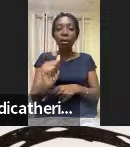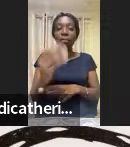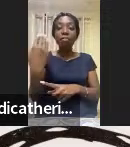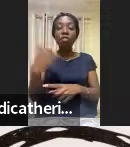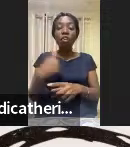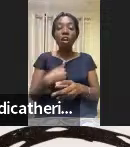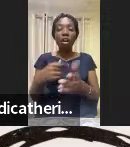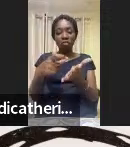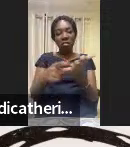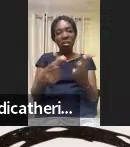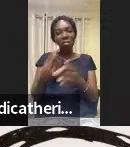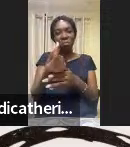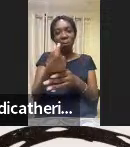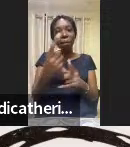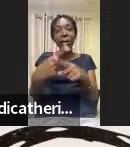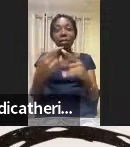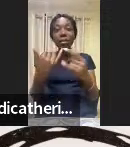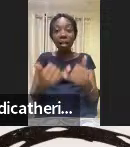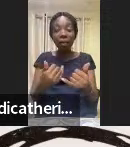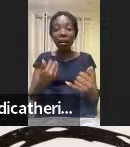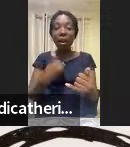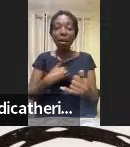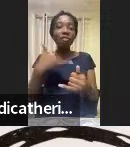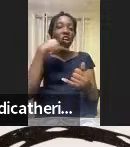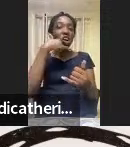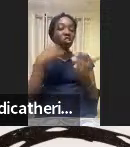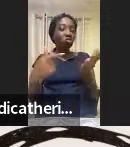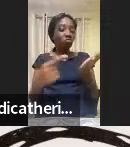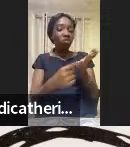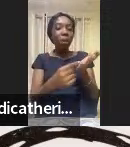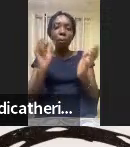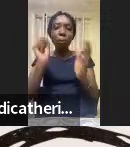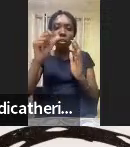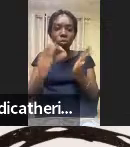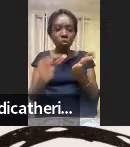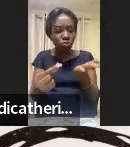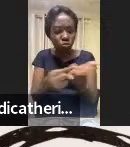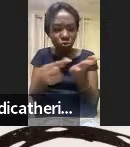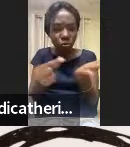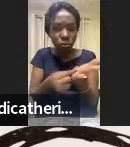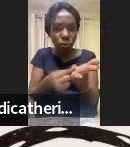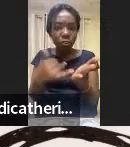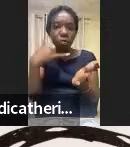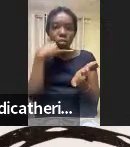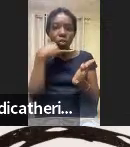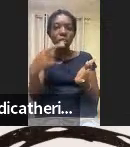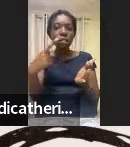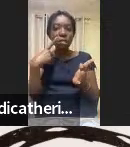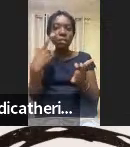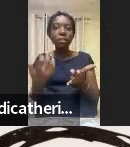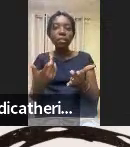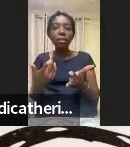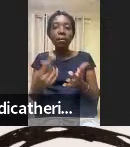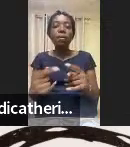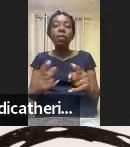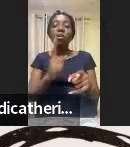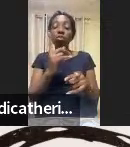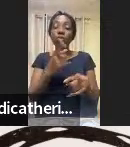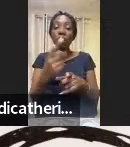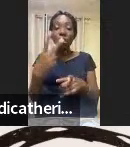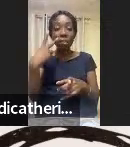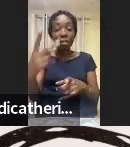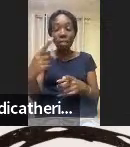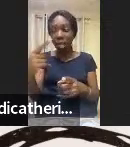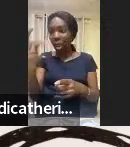have a SIM card that for those of us who use double SIM card, you can use. And just look around what is happening within. Because Grace,